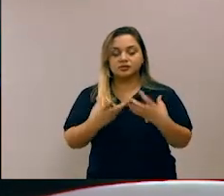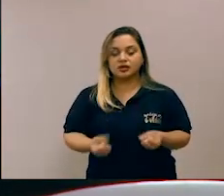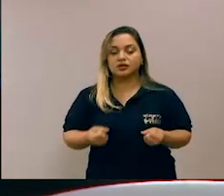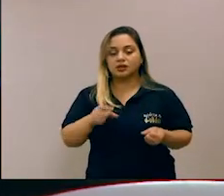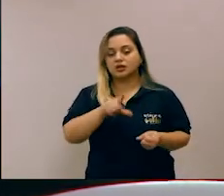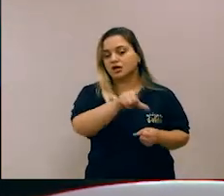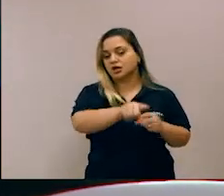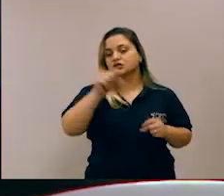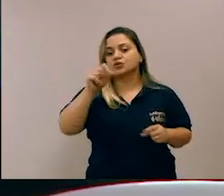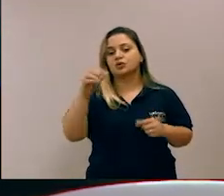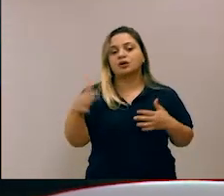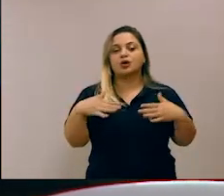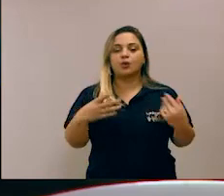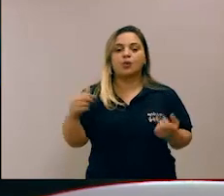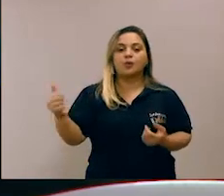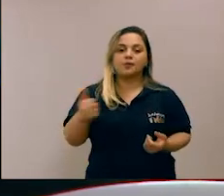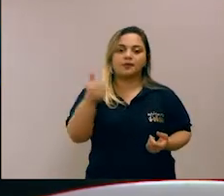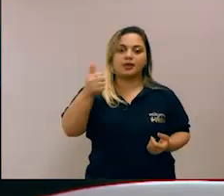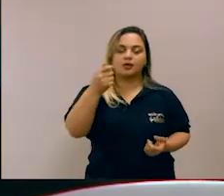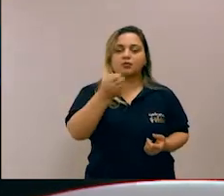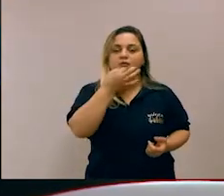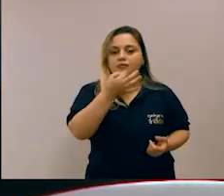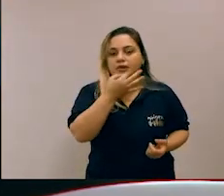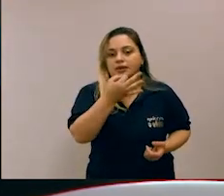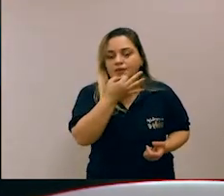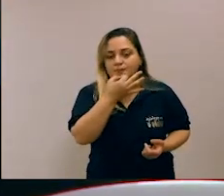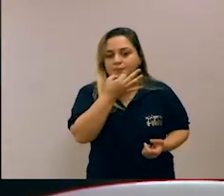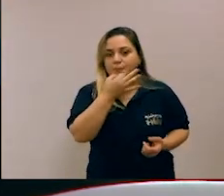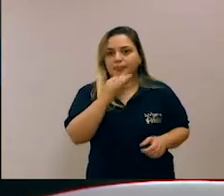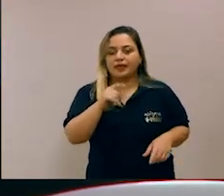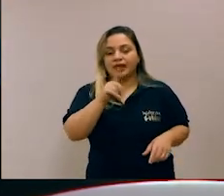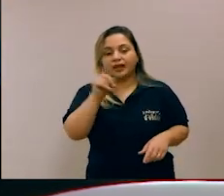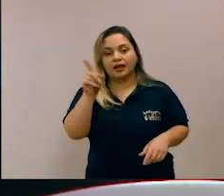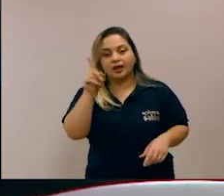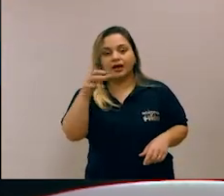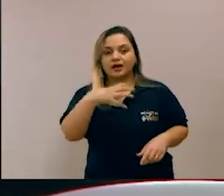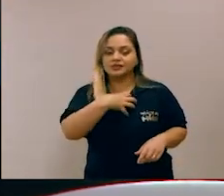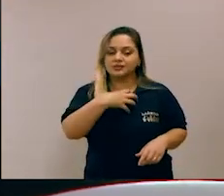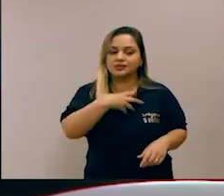above the machine, there's a human being there that will be able to